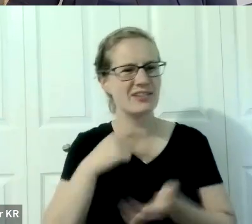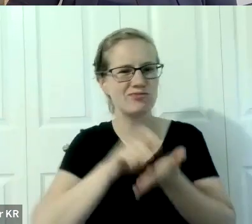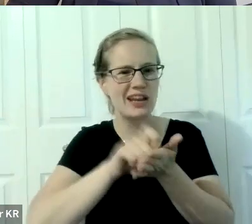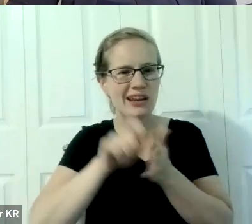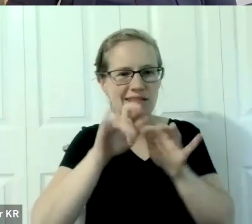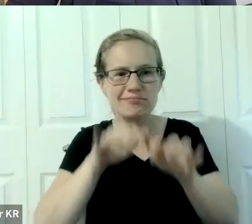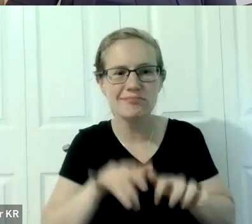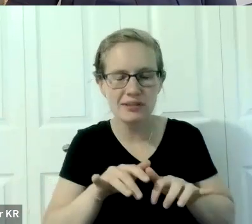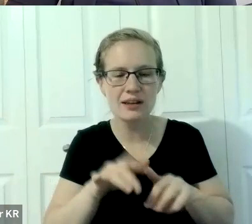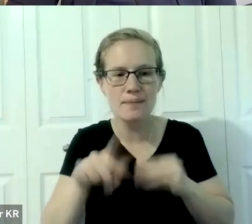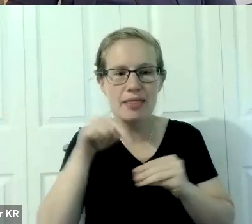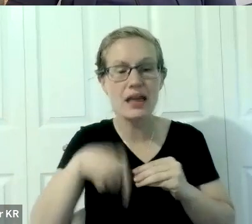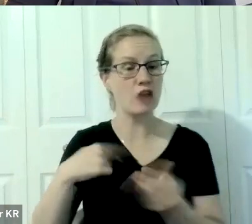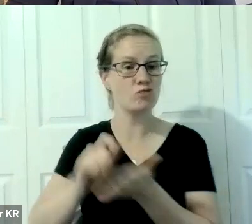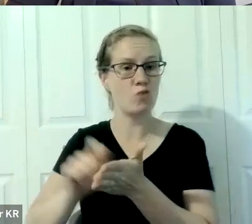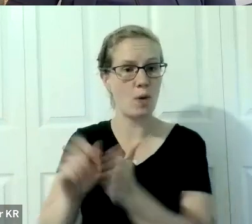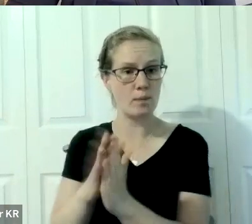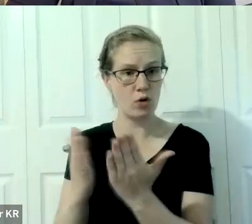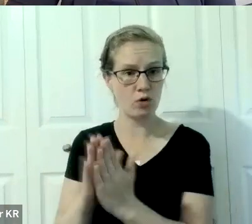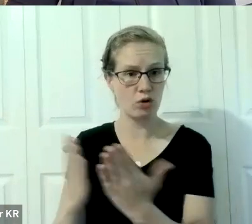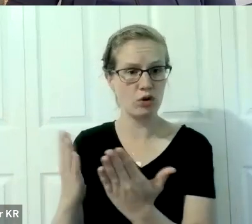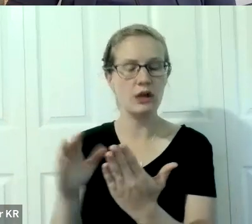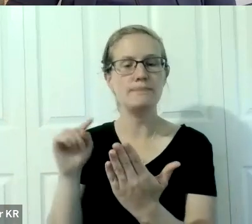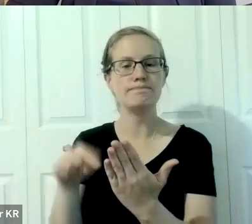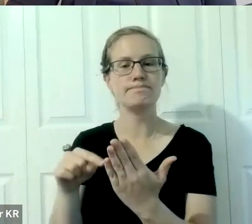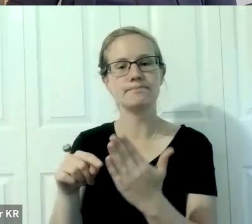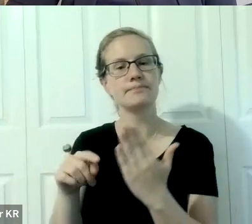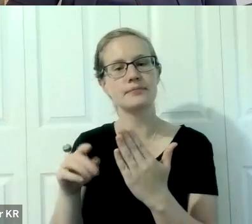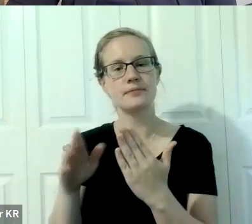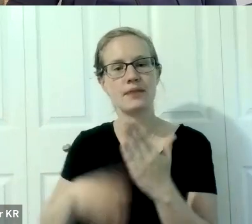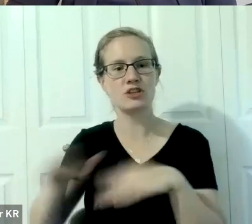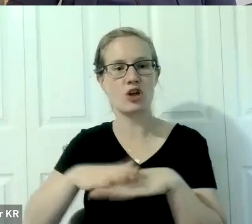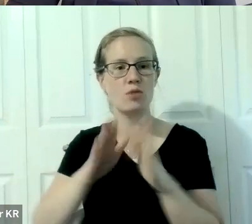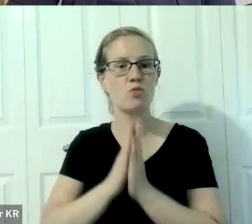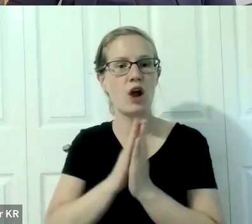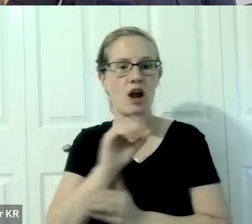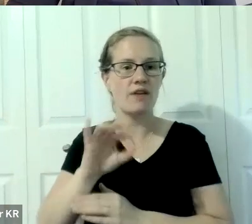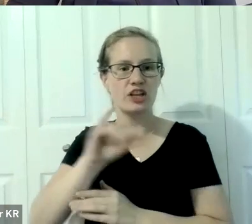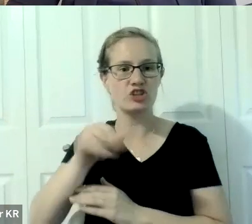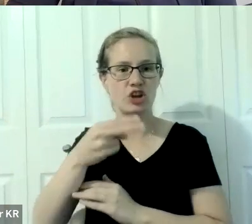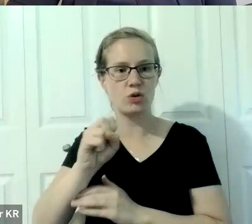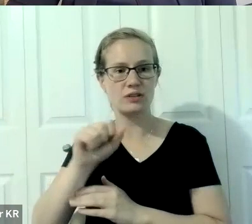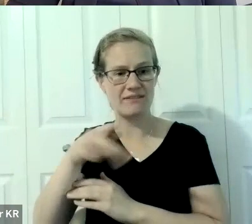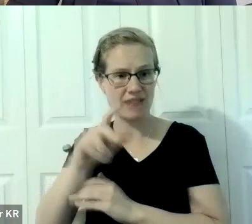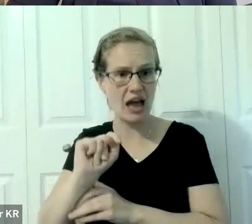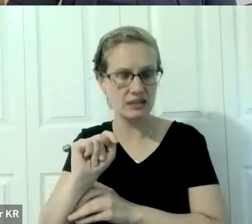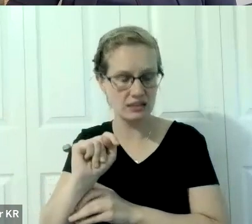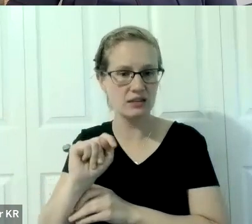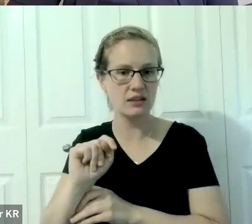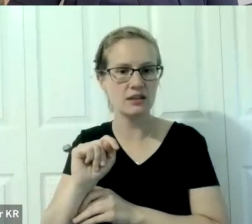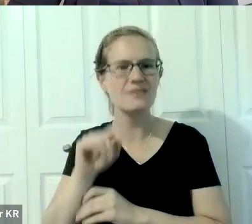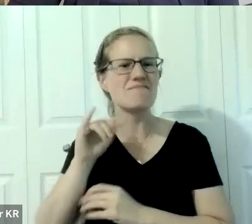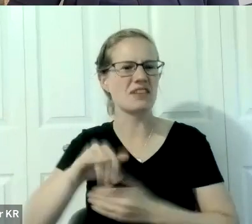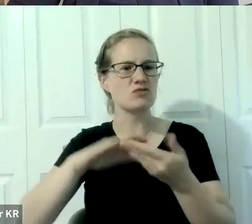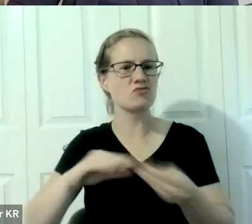of this. I did write a book, and it's based on the Prayer of Jehoshaphat, which it's a